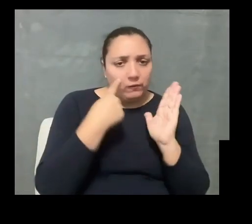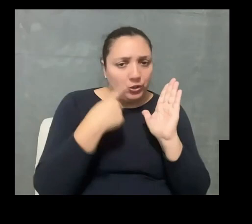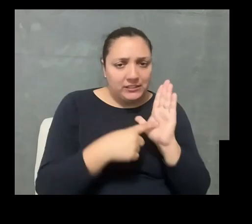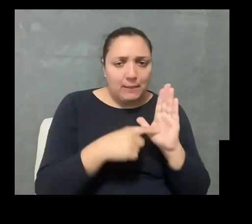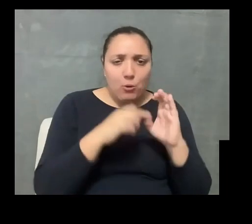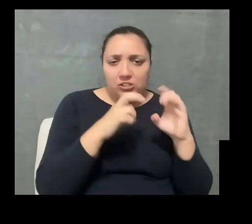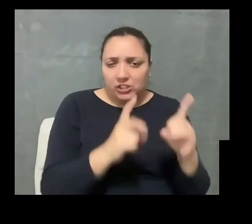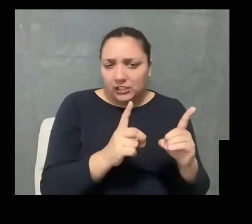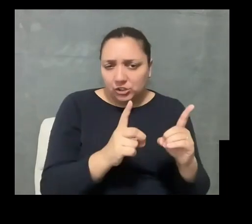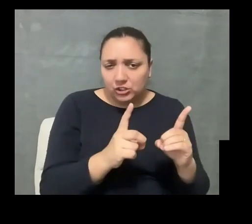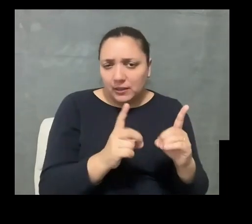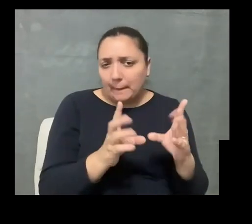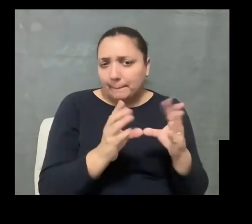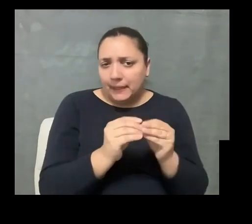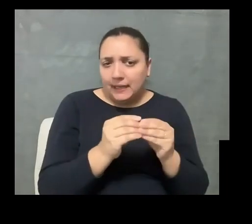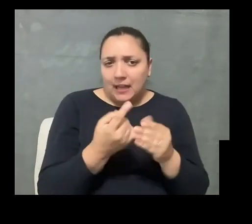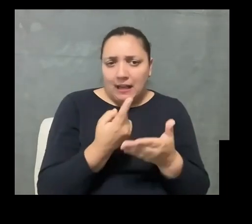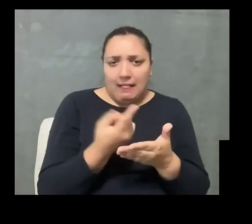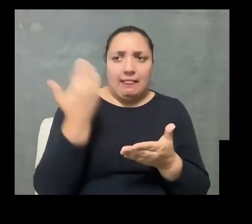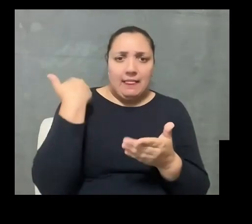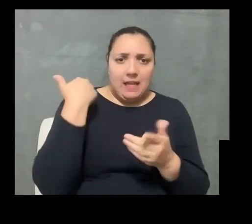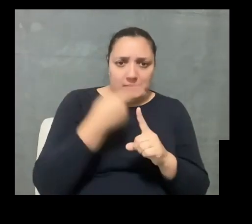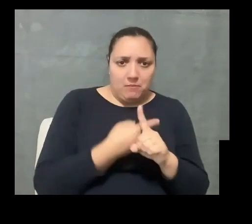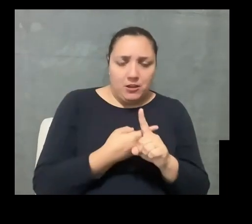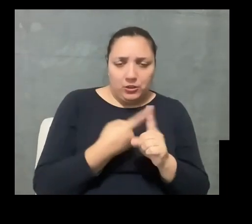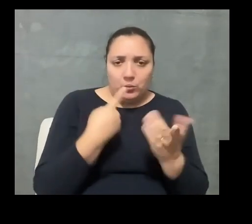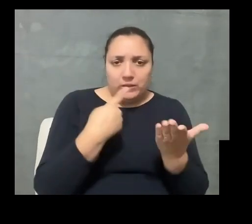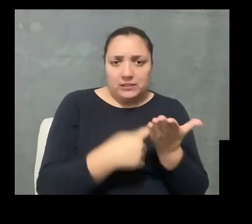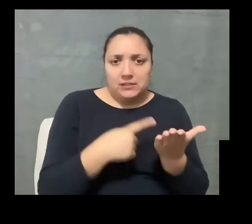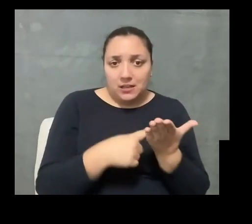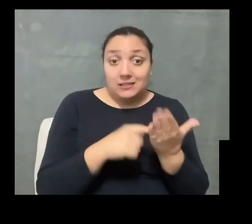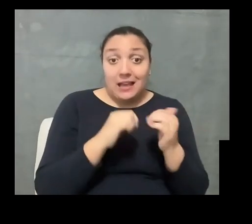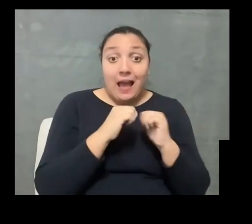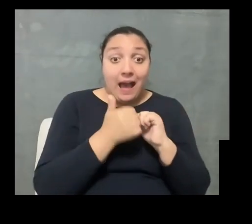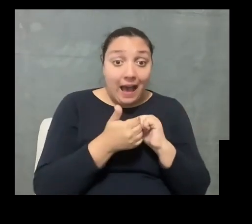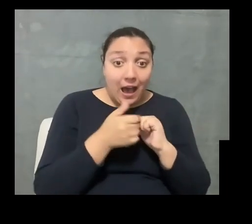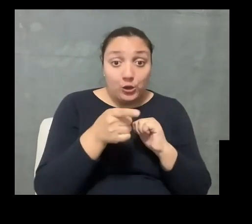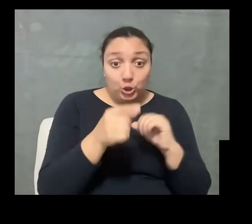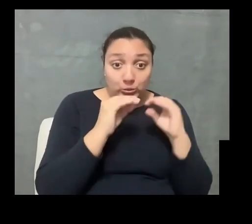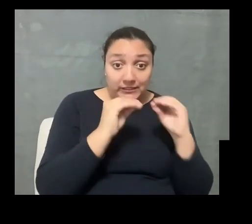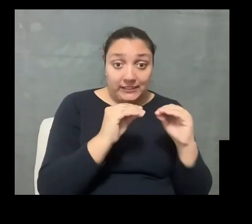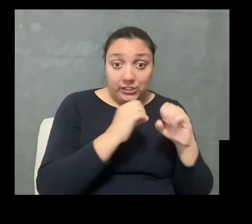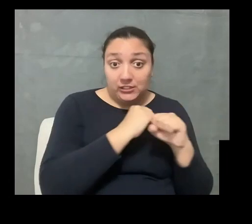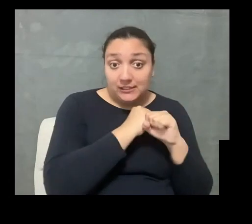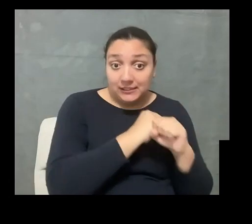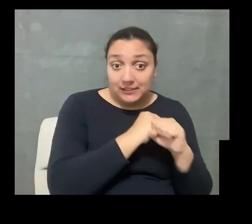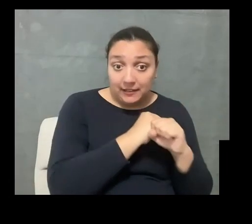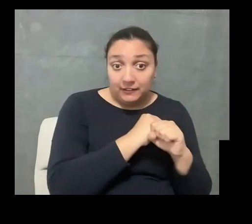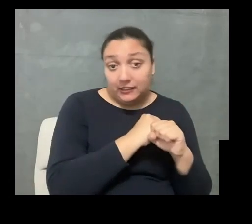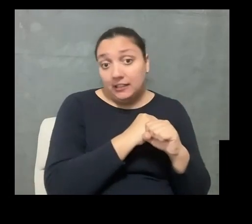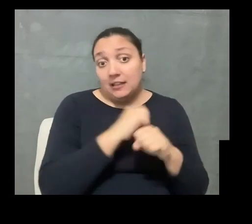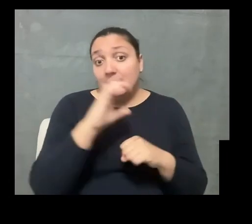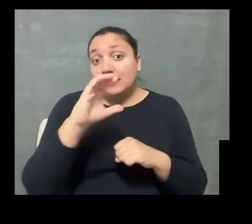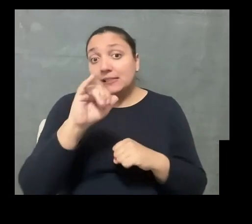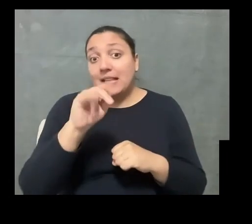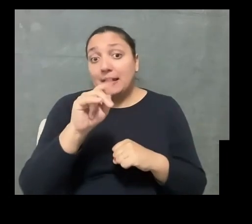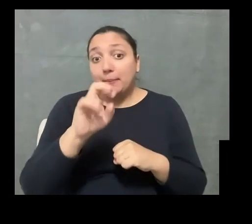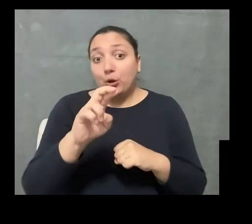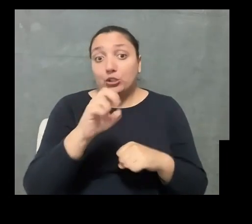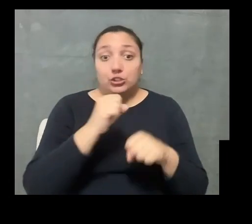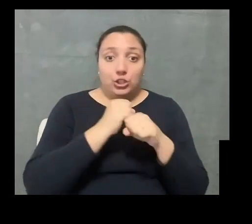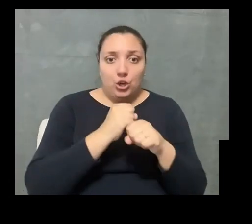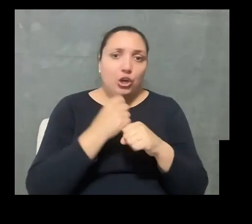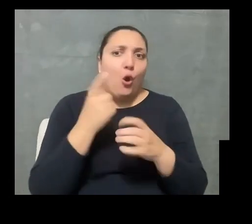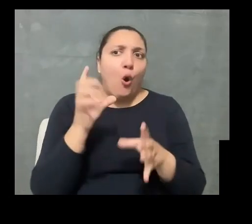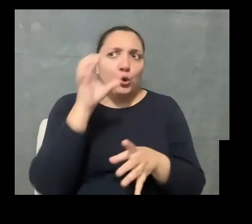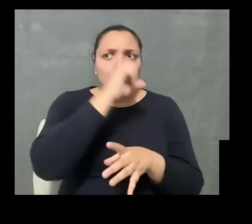education meeting last month and we talked about how you actually teach safety and cybersecurity because it's assumed that young people know